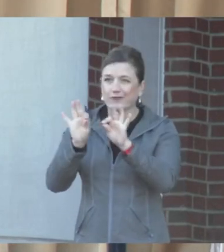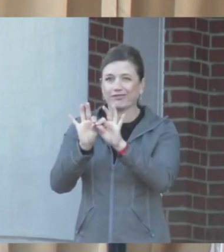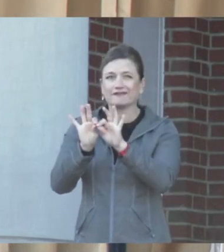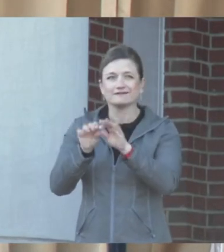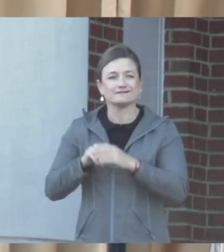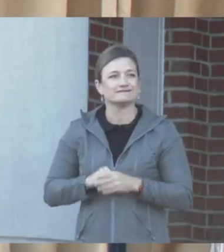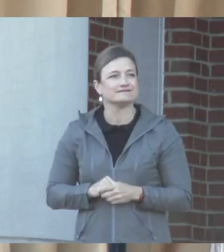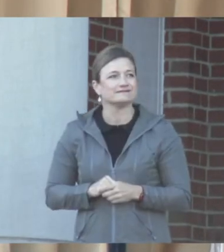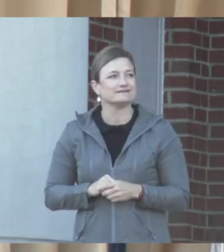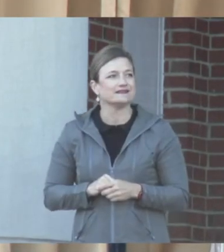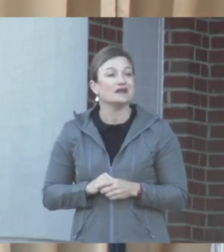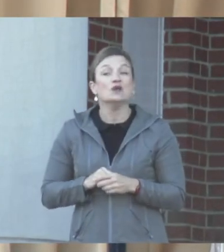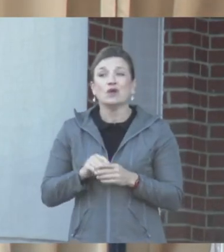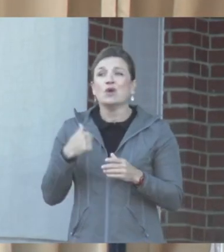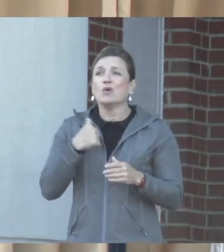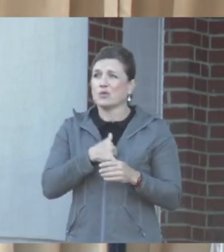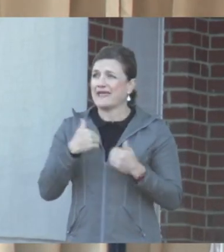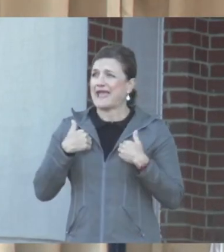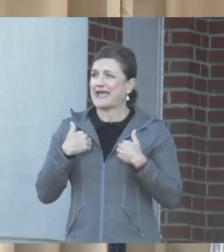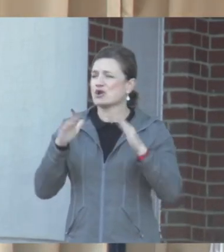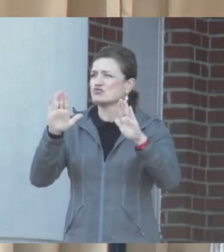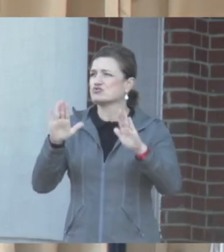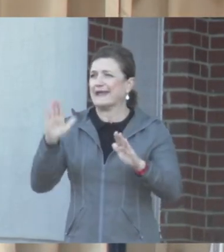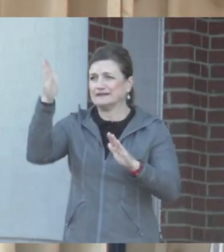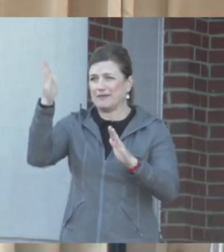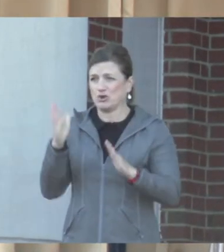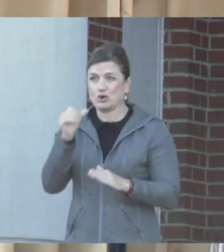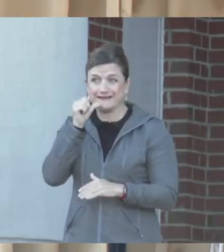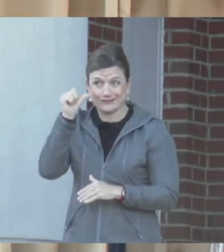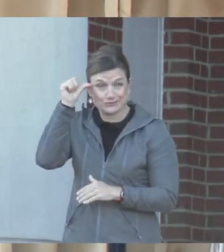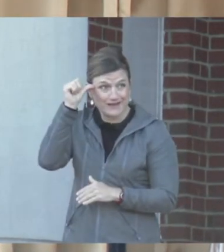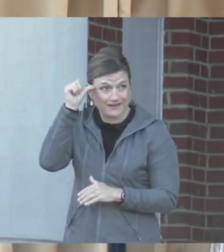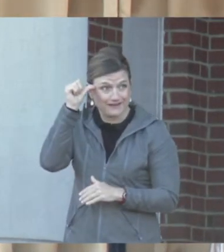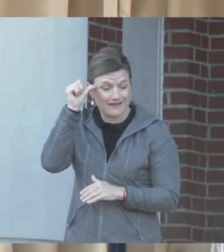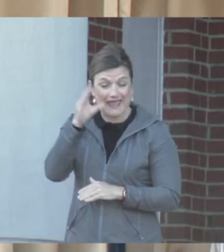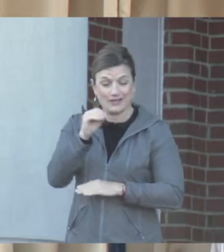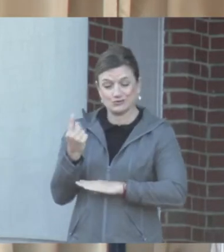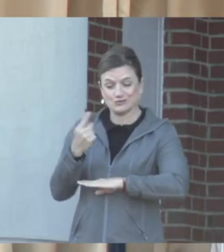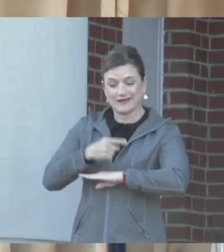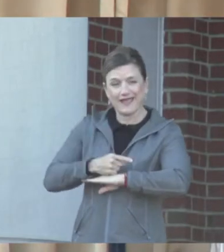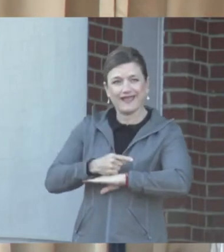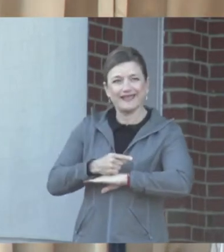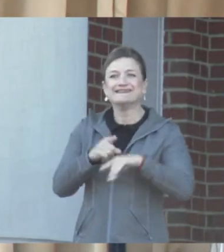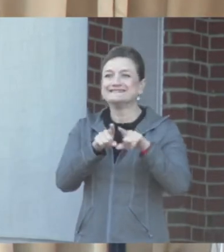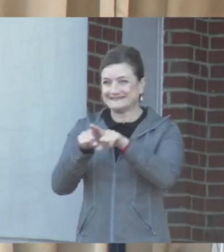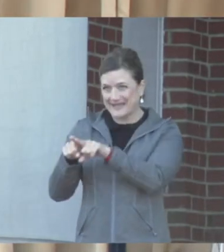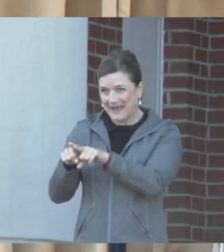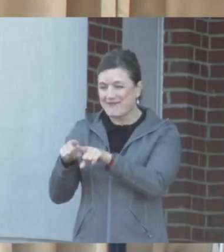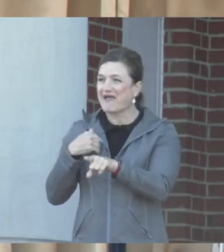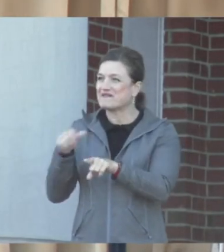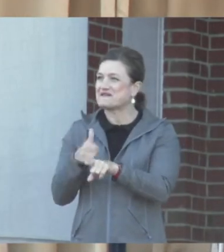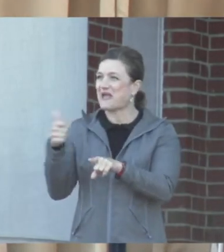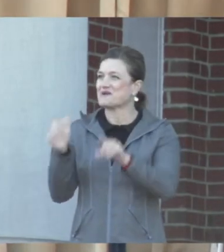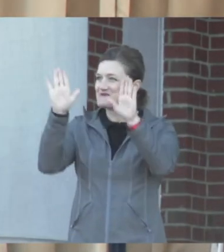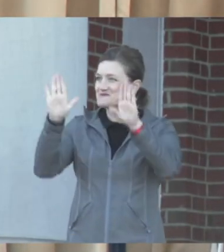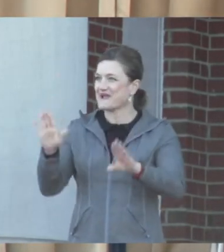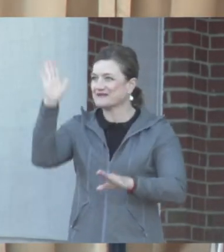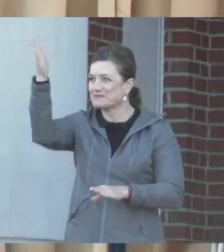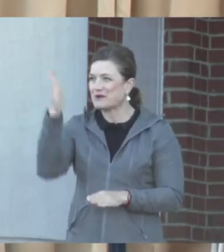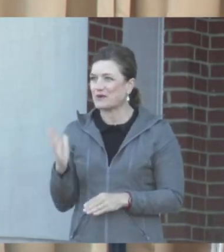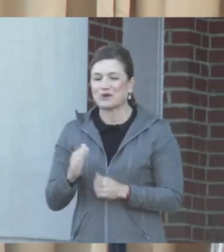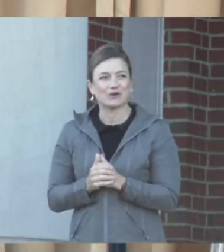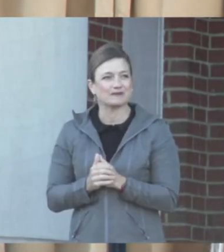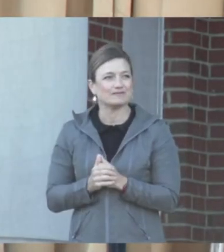Speaking of stories, we had a tremendous speaker yesterday, and today you will hear from another. Today, you will